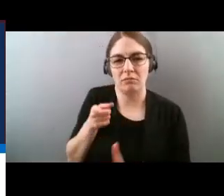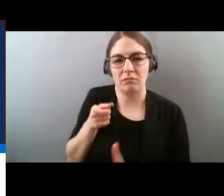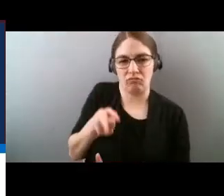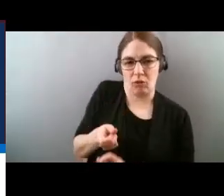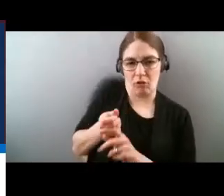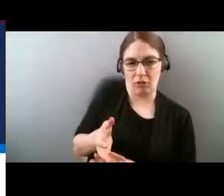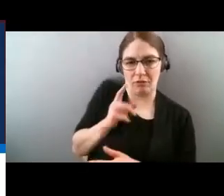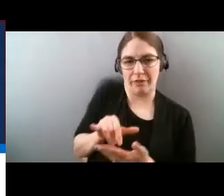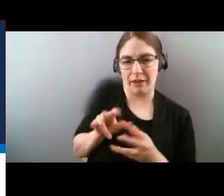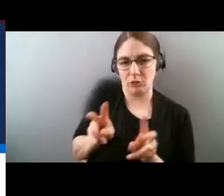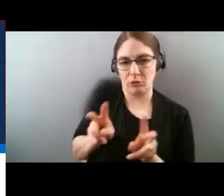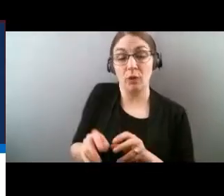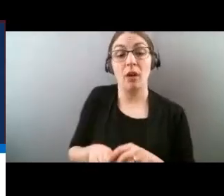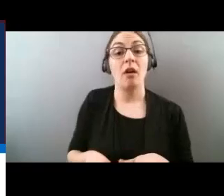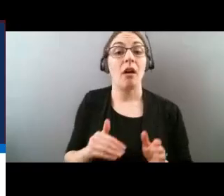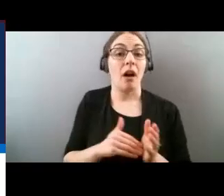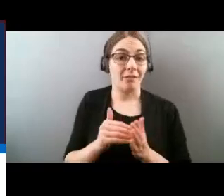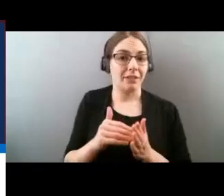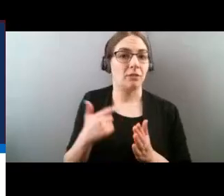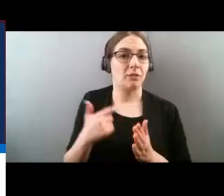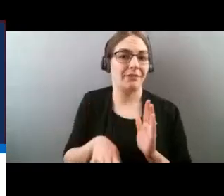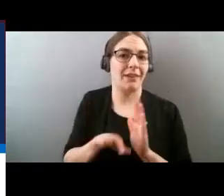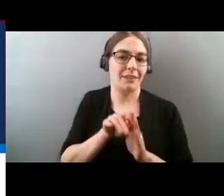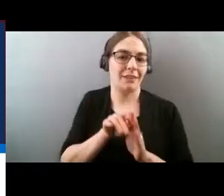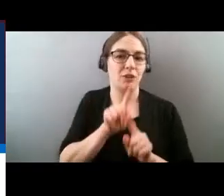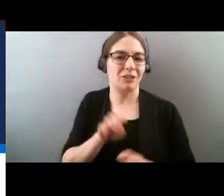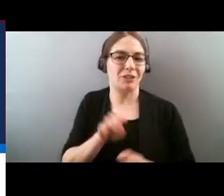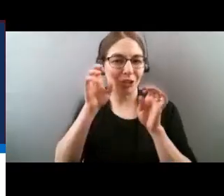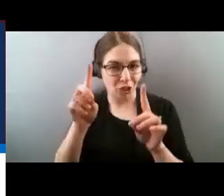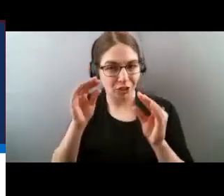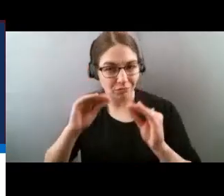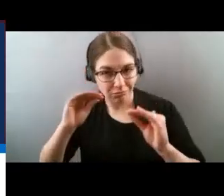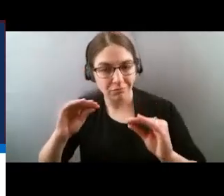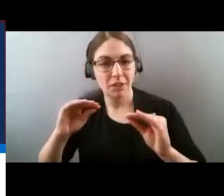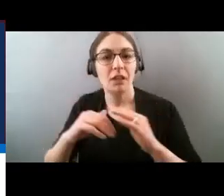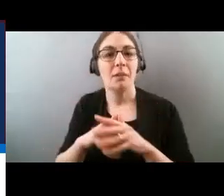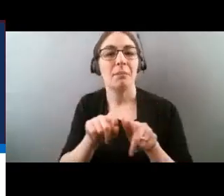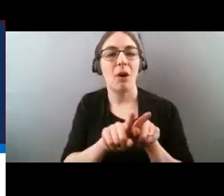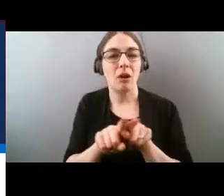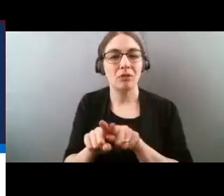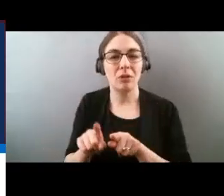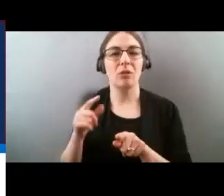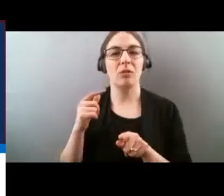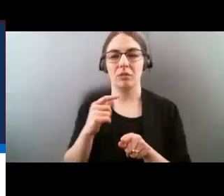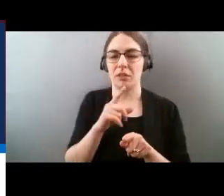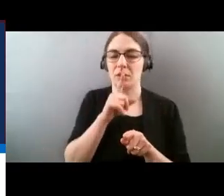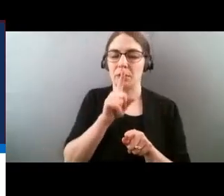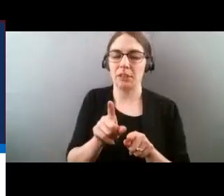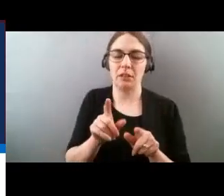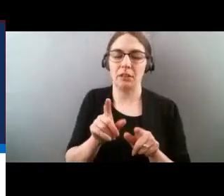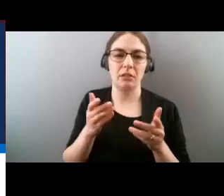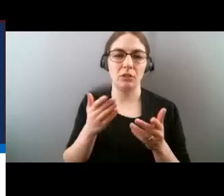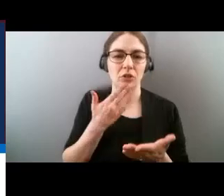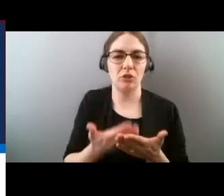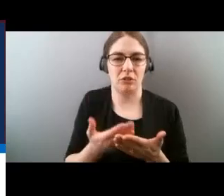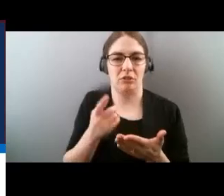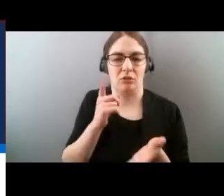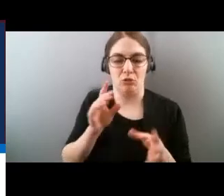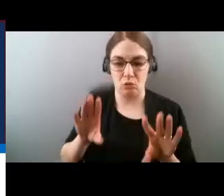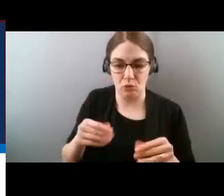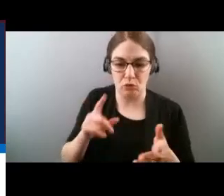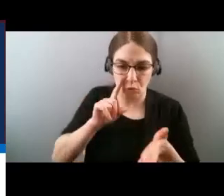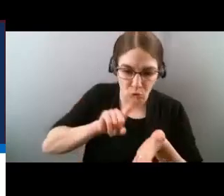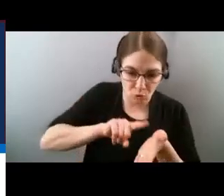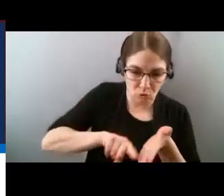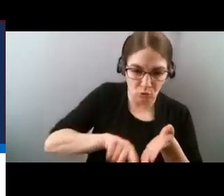the answer is education, but it's always a great exercise to be able to go through and provide do those audits and then provide that education afterwards. And